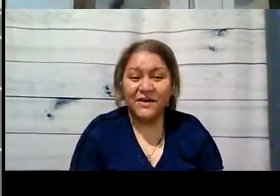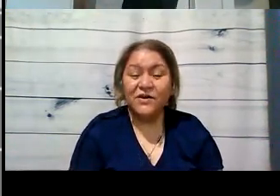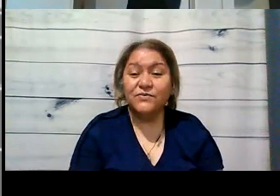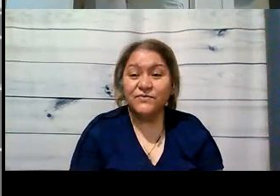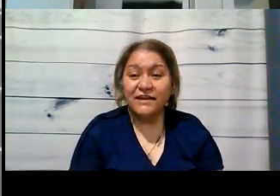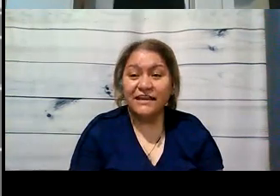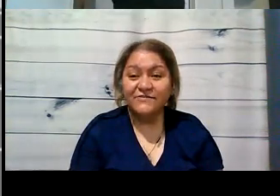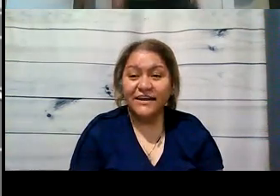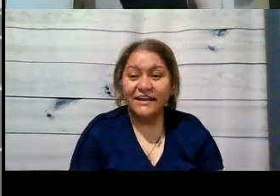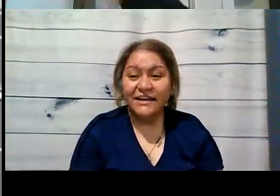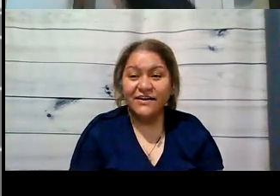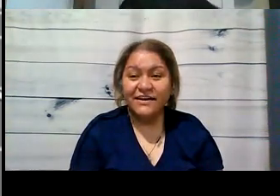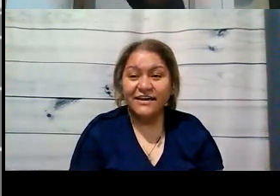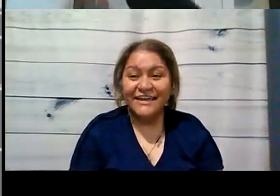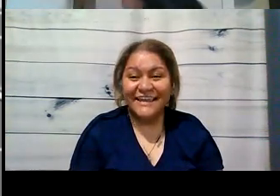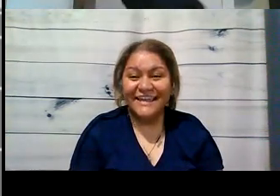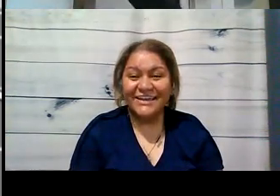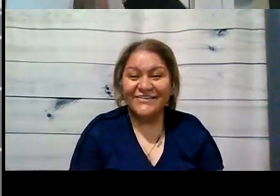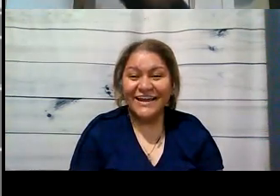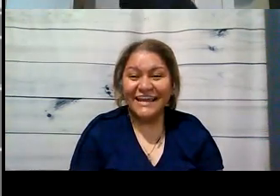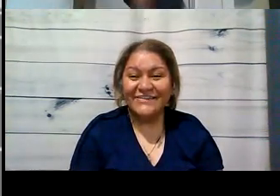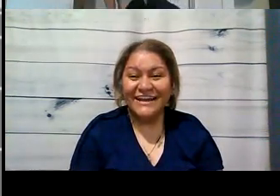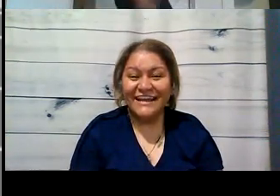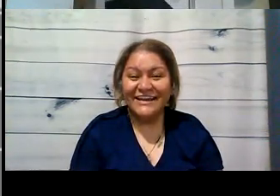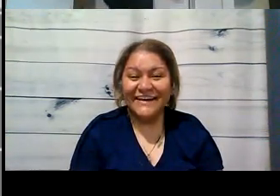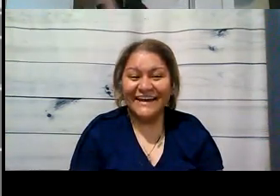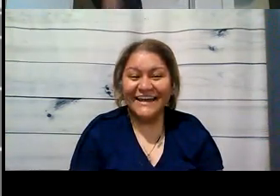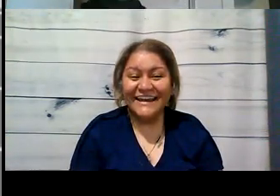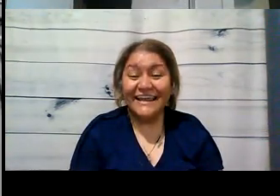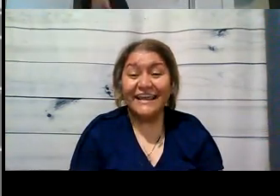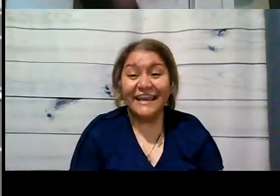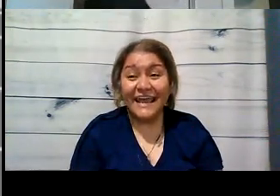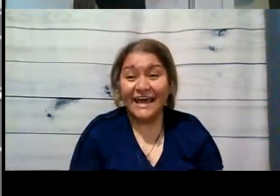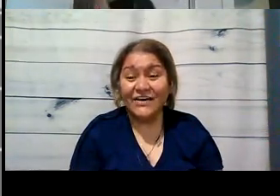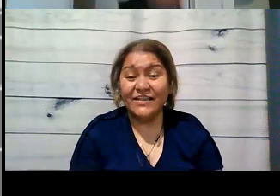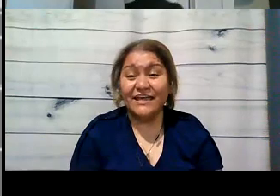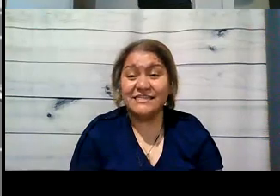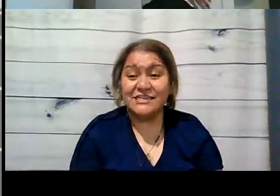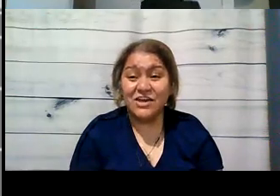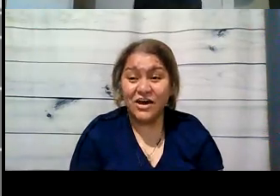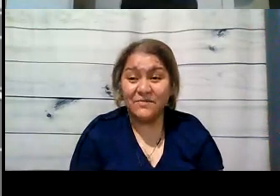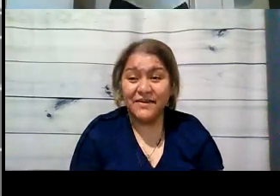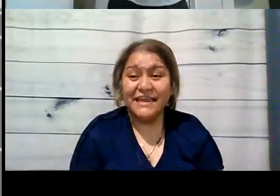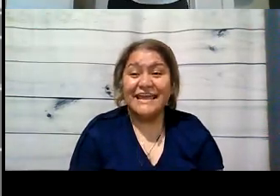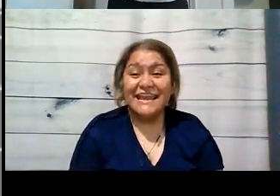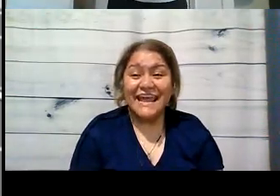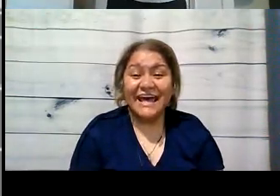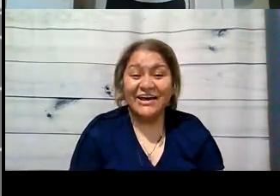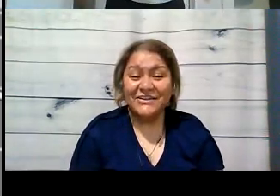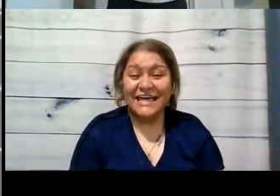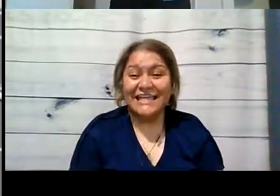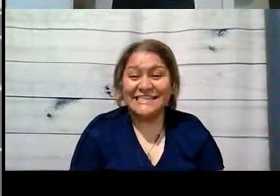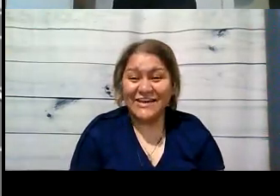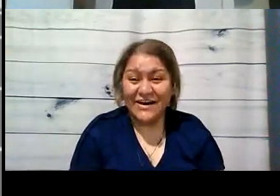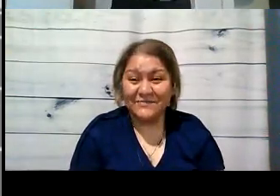hop. Running, running, running. Running, running, running. Now let's stop.